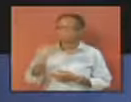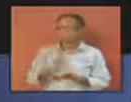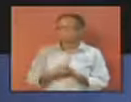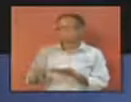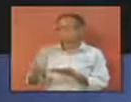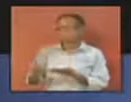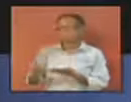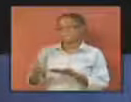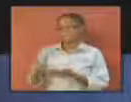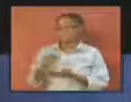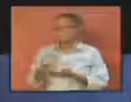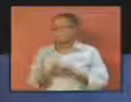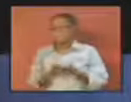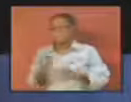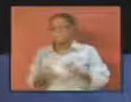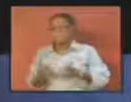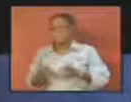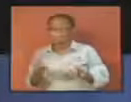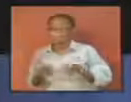longer interval?